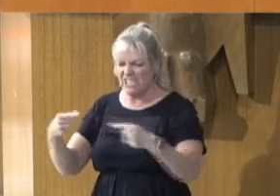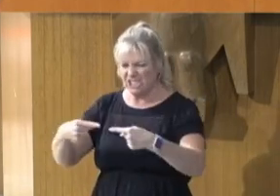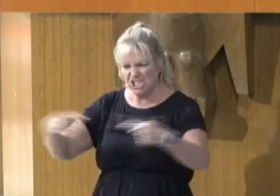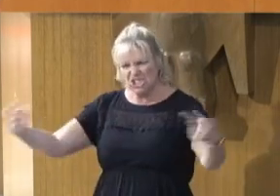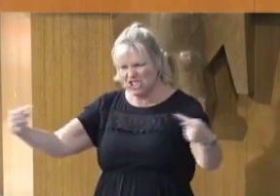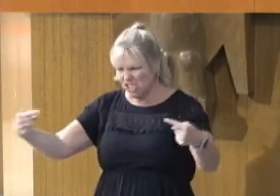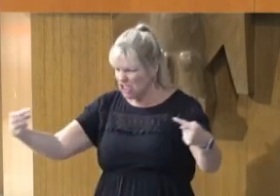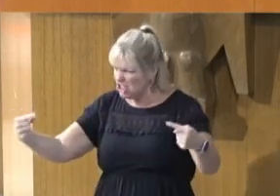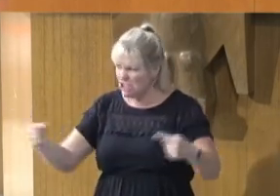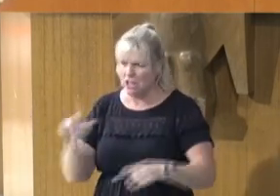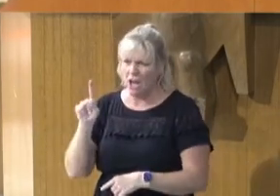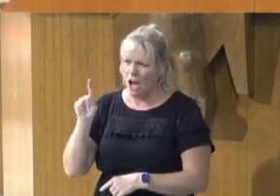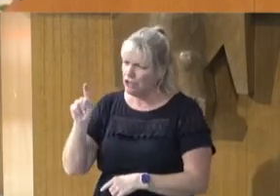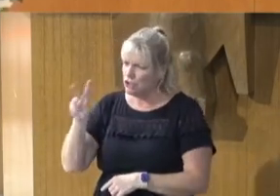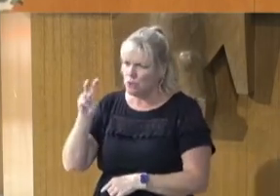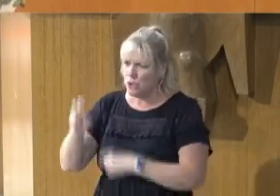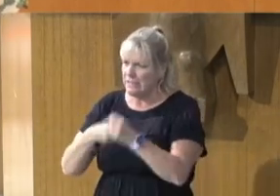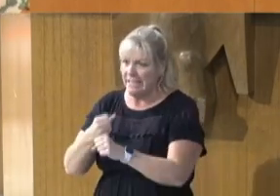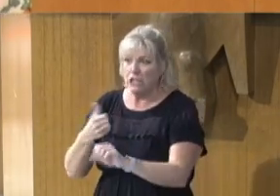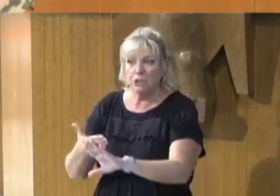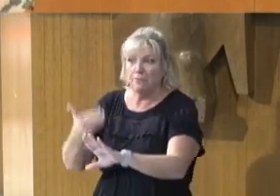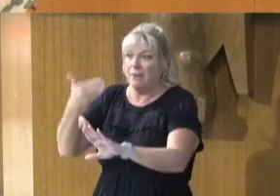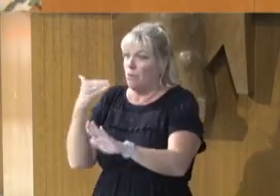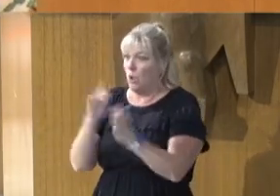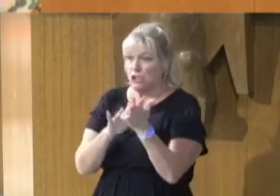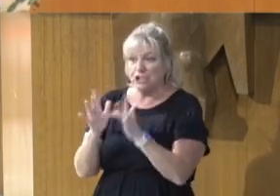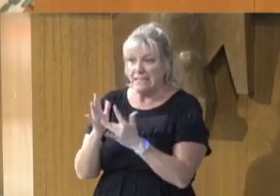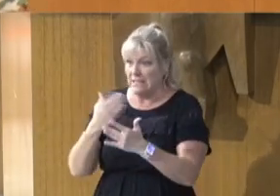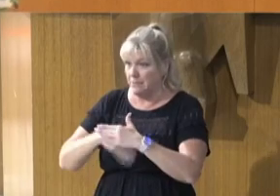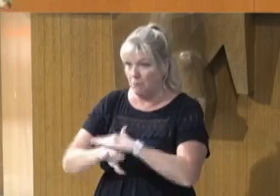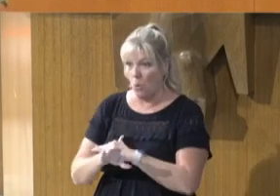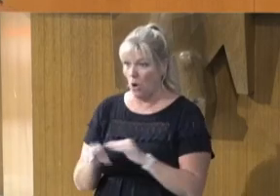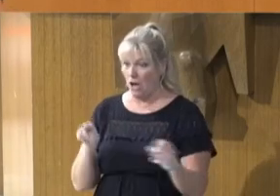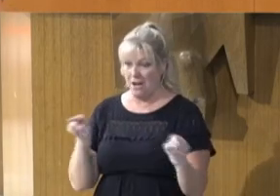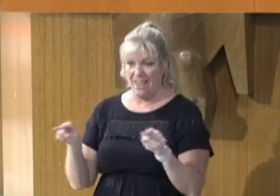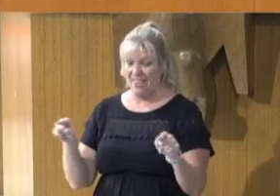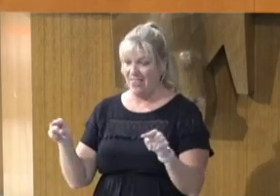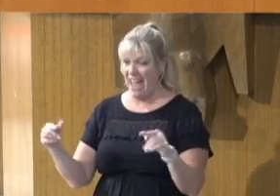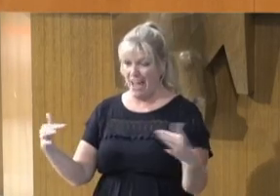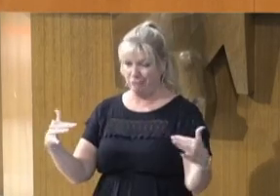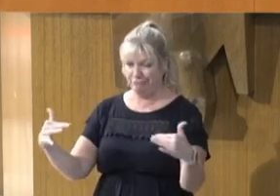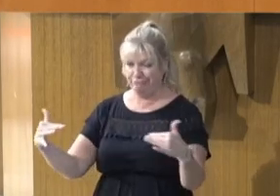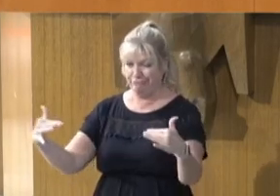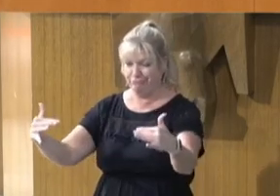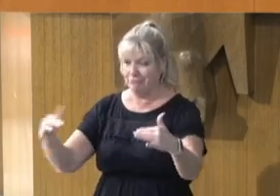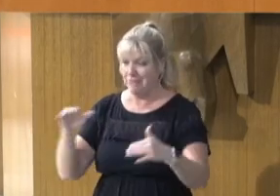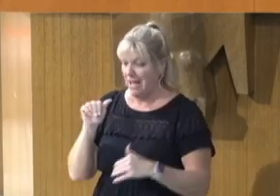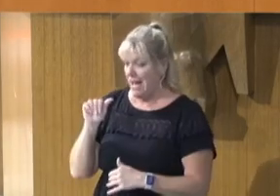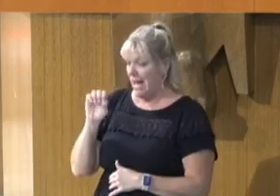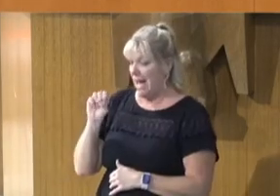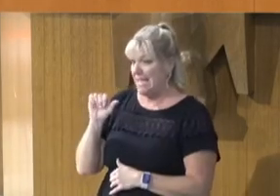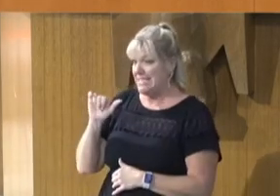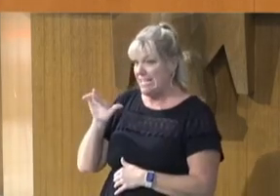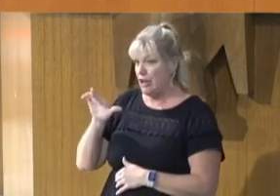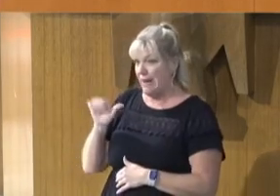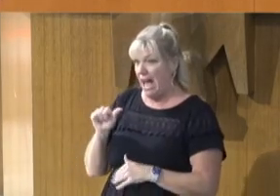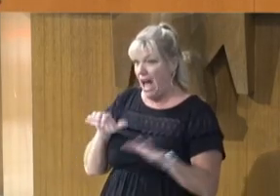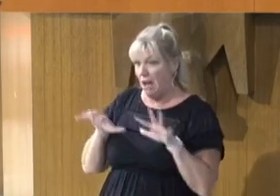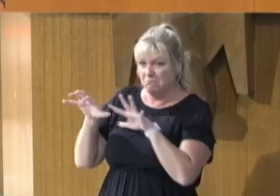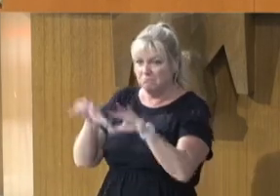centuries before Jesus' birth. They had been there since the conquest by Assyria in 722 BCE,